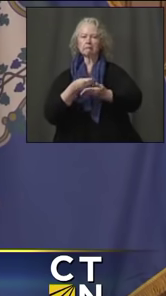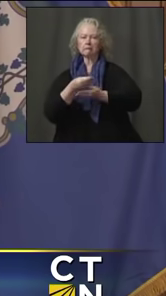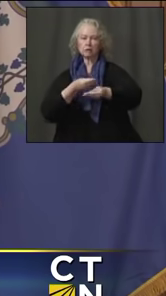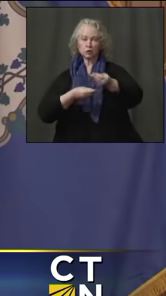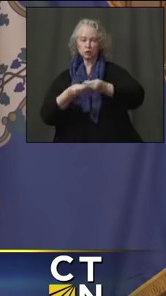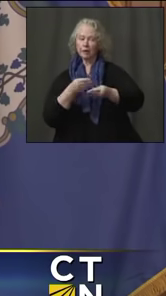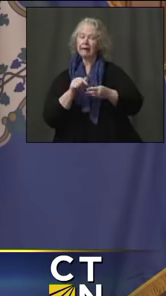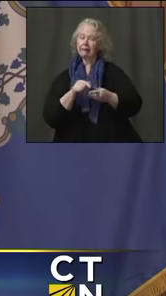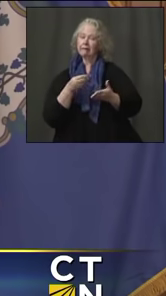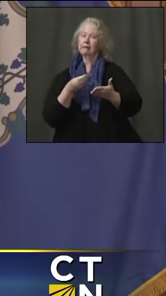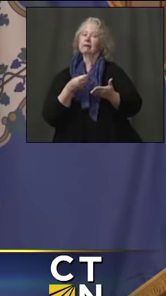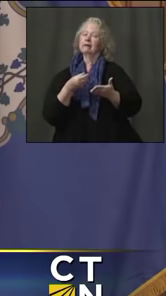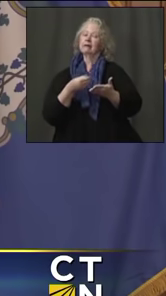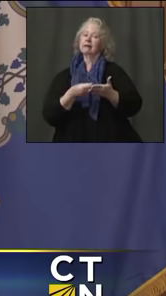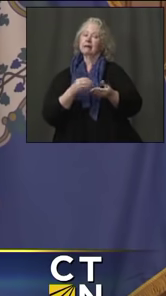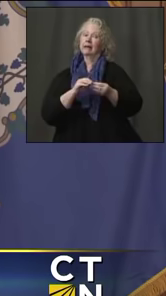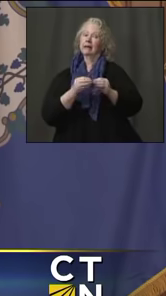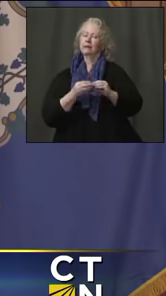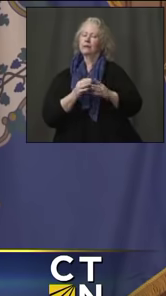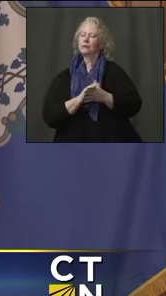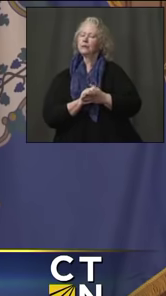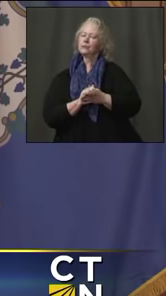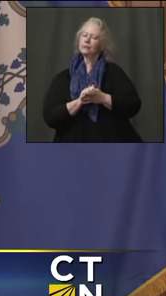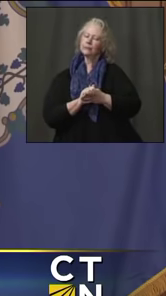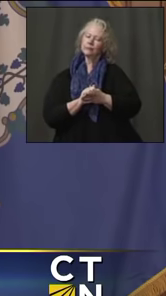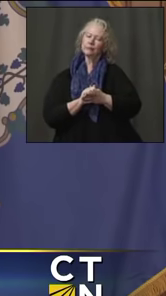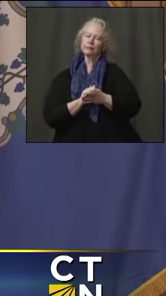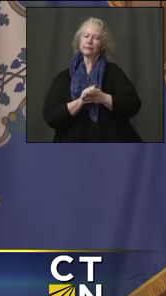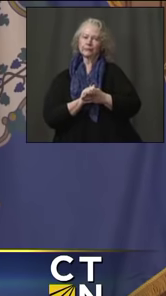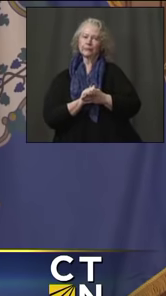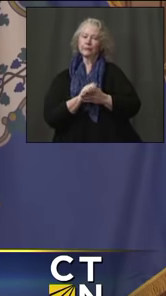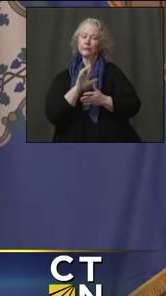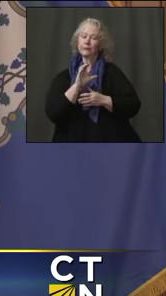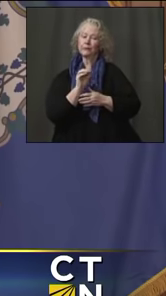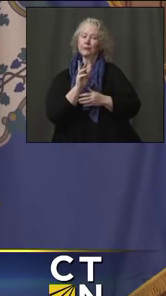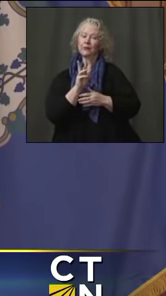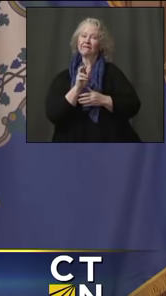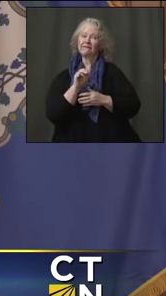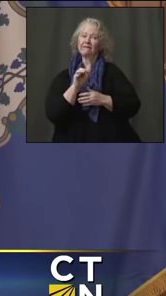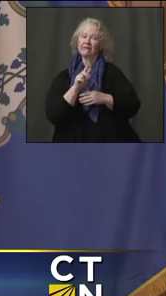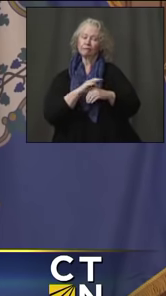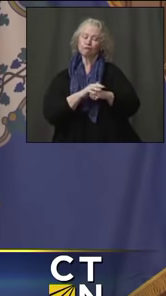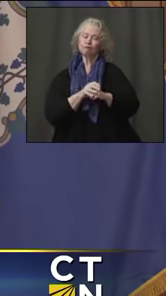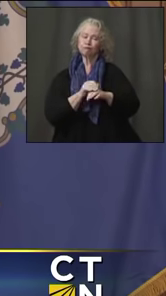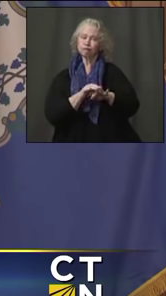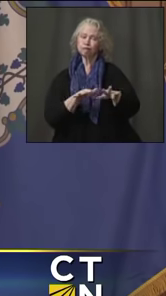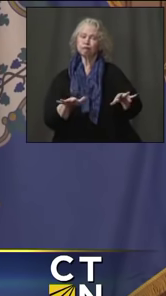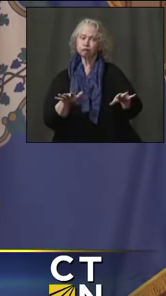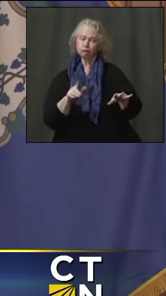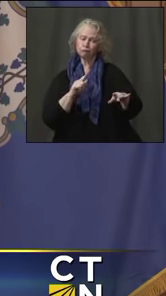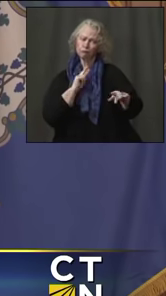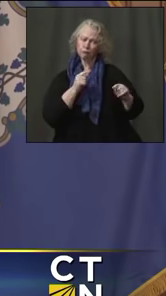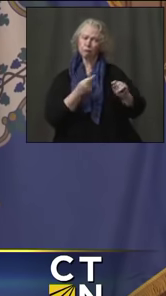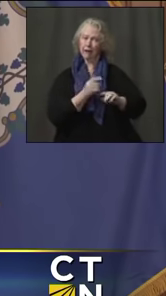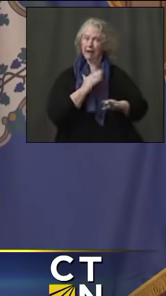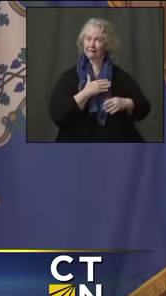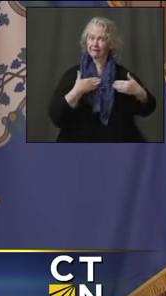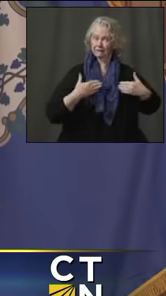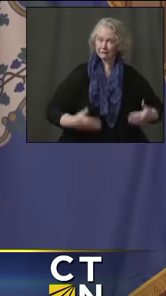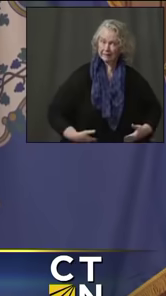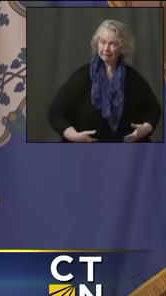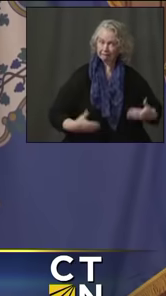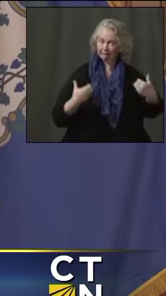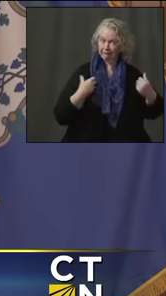sobering. I've got to tell you that COVID has been tough on our physical health, it's been tough on our mental